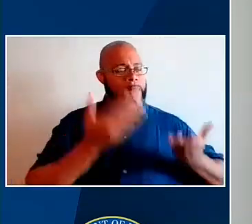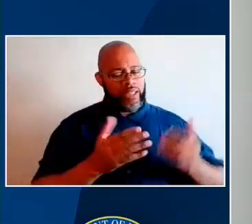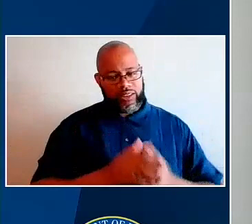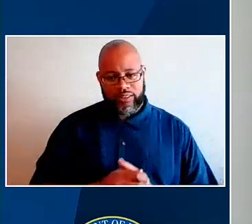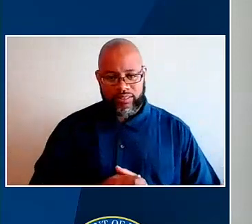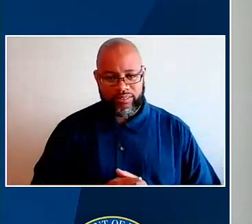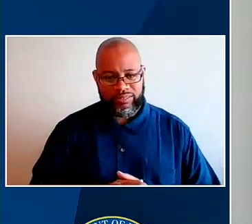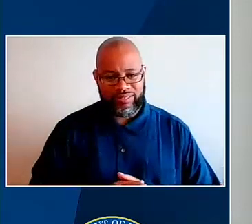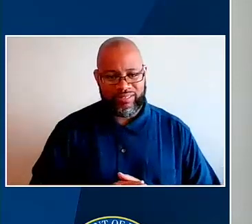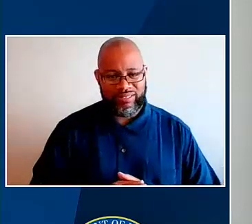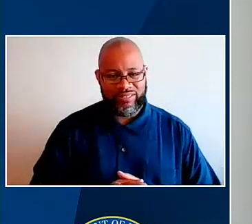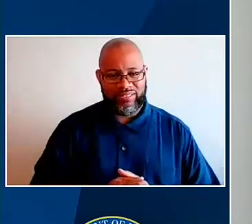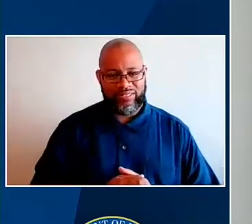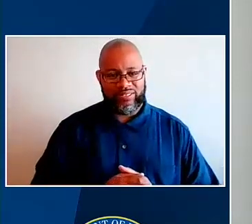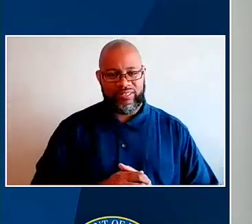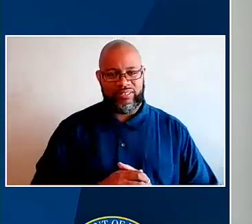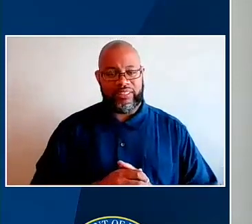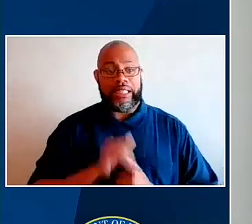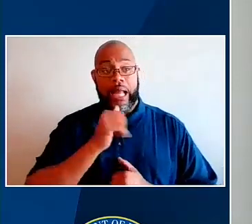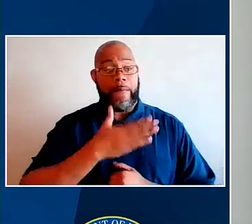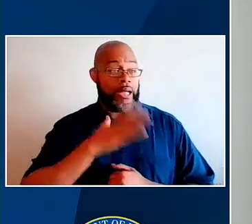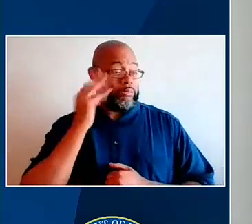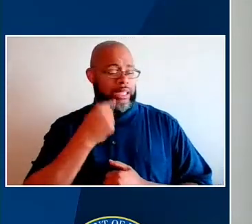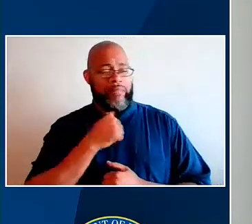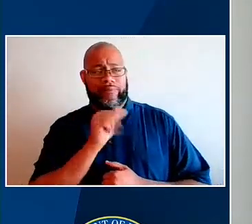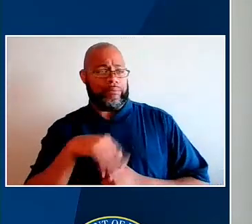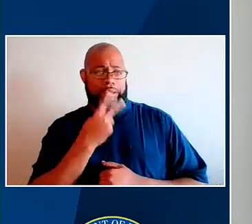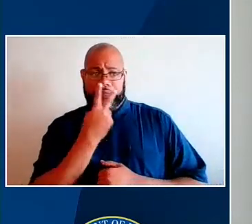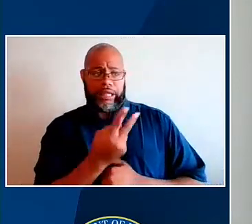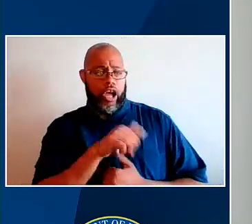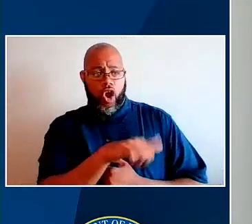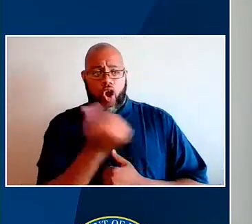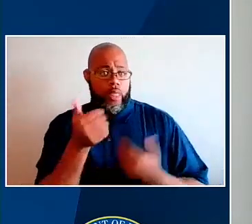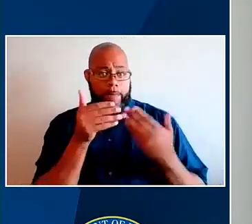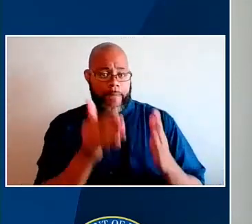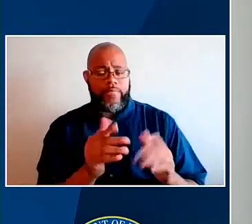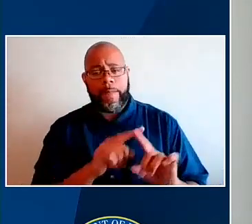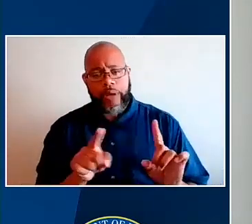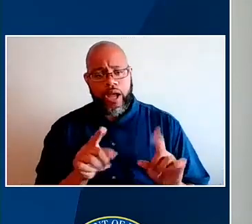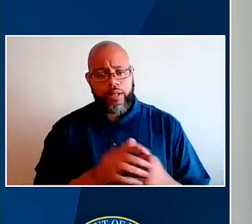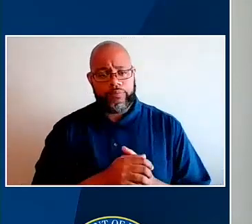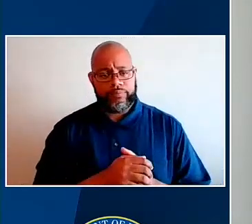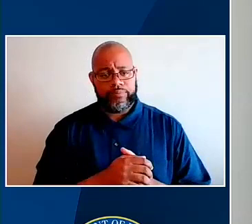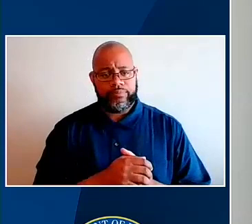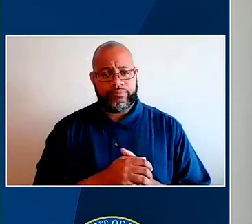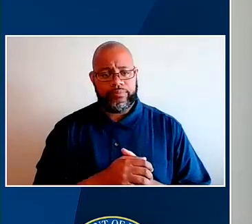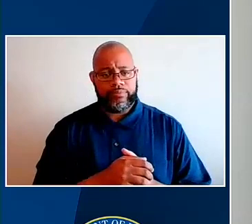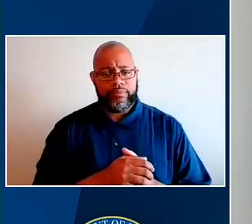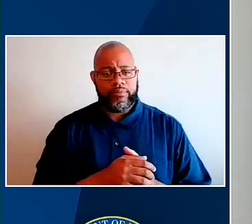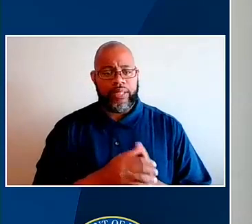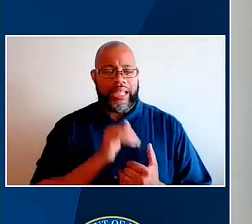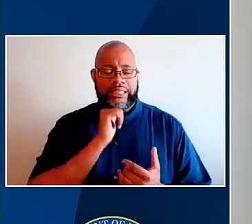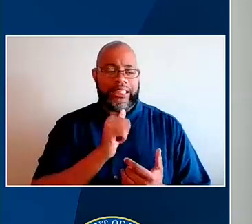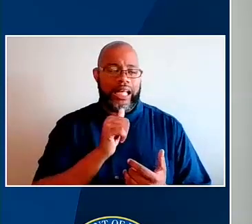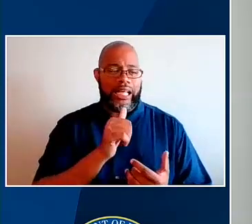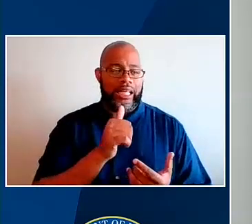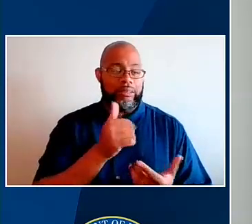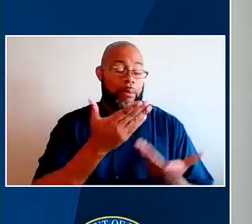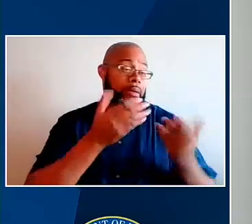There's not, at least in my experience, I haven't seen any other method, but like I said, it's not that there couldn't